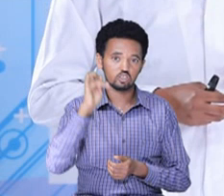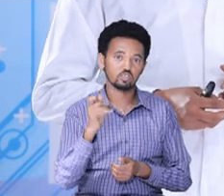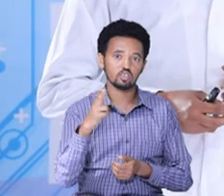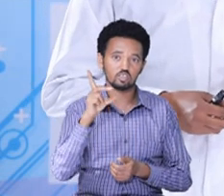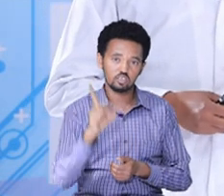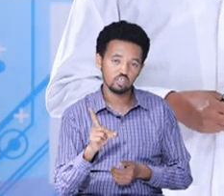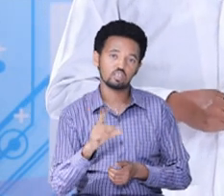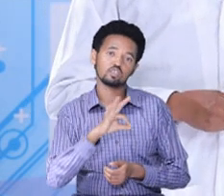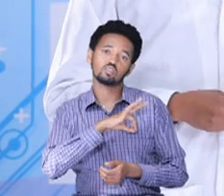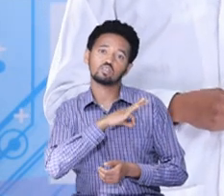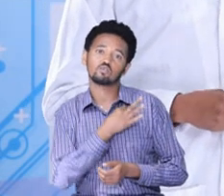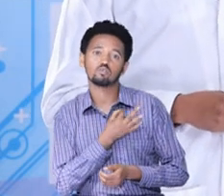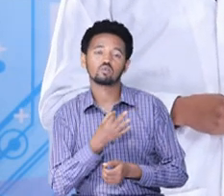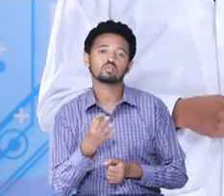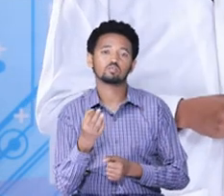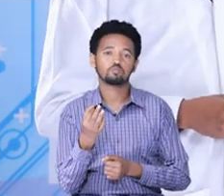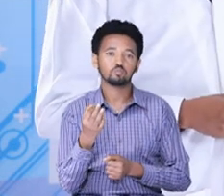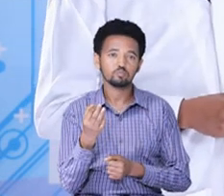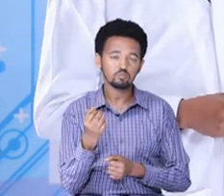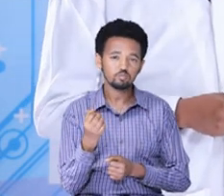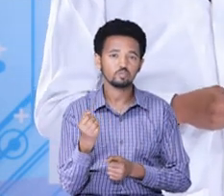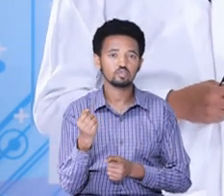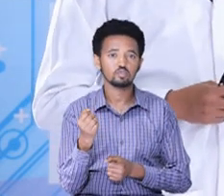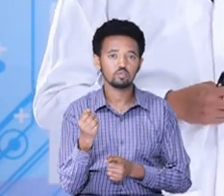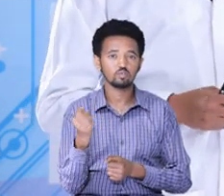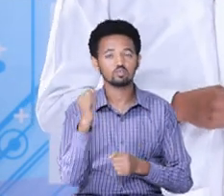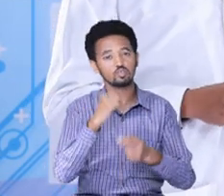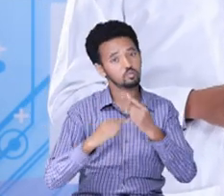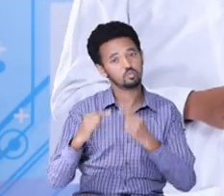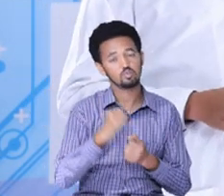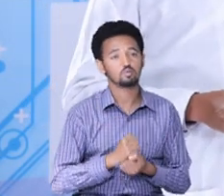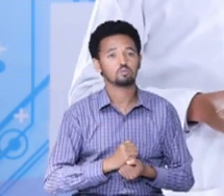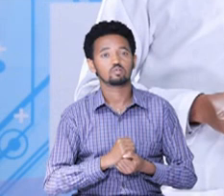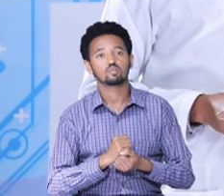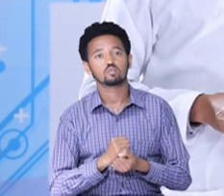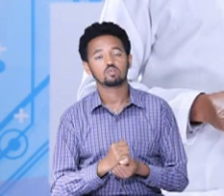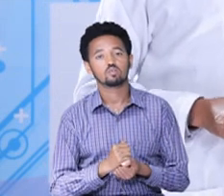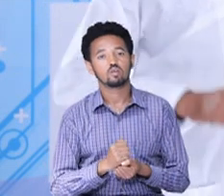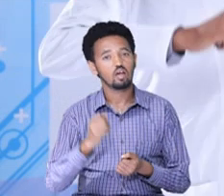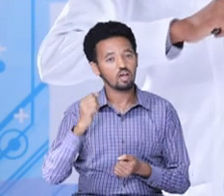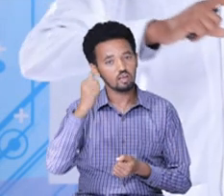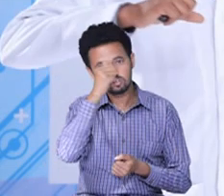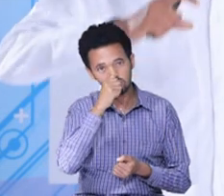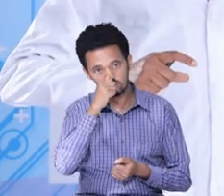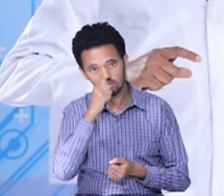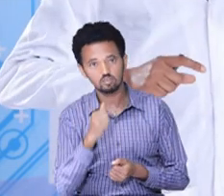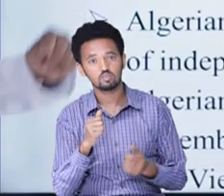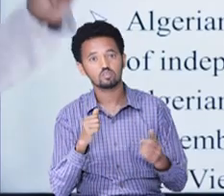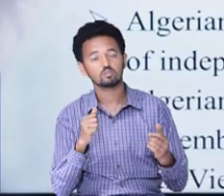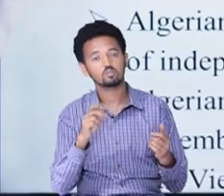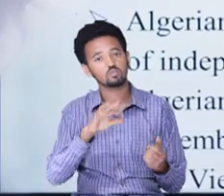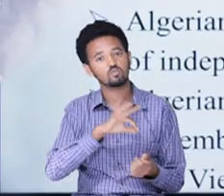was a French colony since 1813 in the northern part of Africa. French administered Algeria as part of